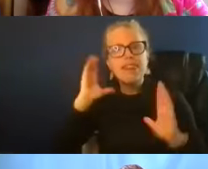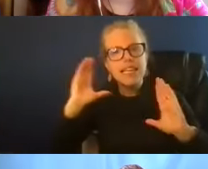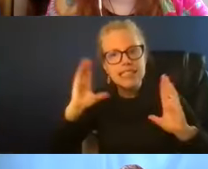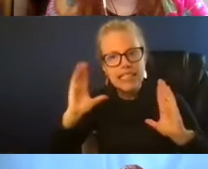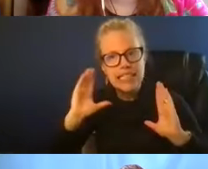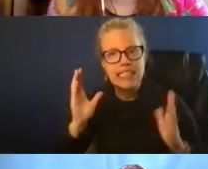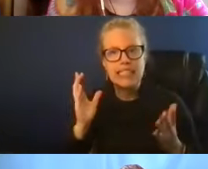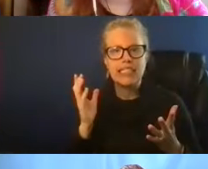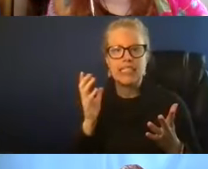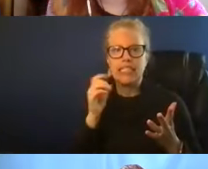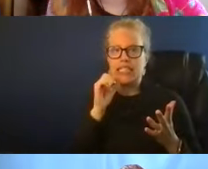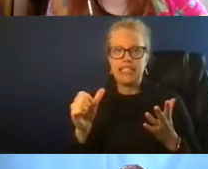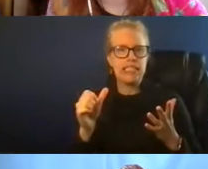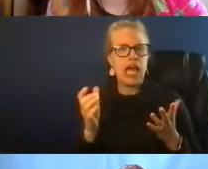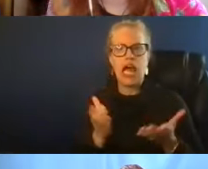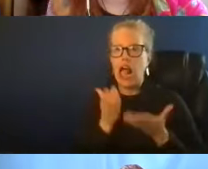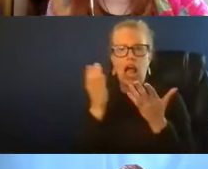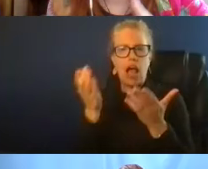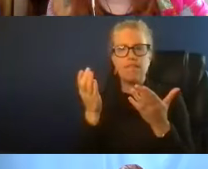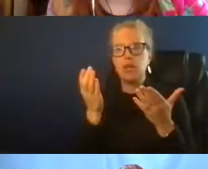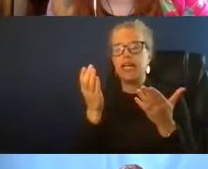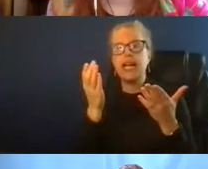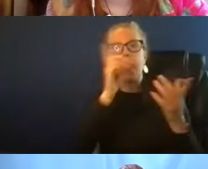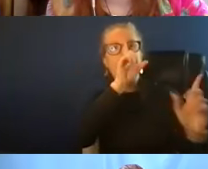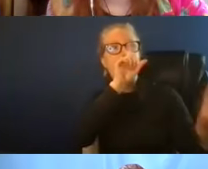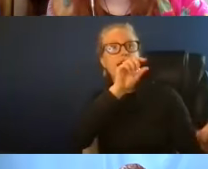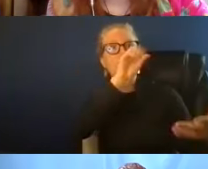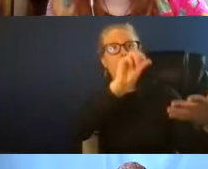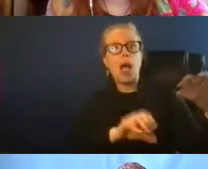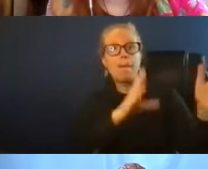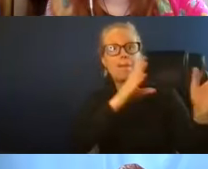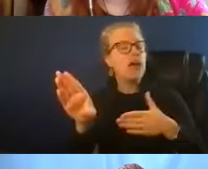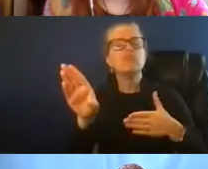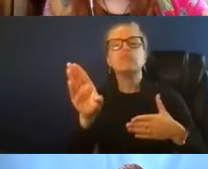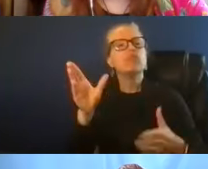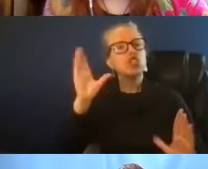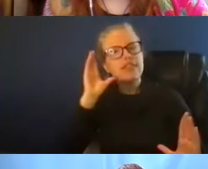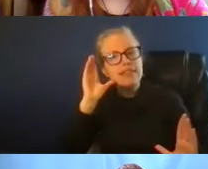not to offer solutions or not to make plans, but just listening.